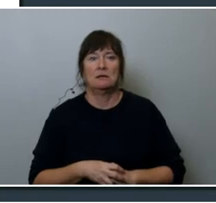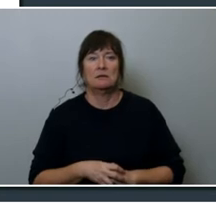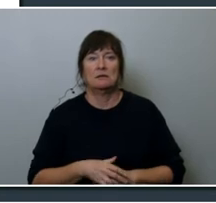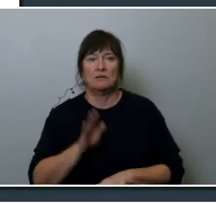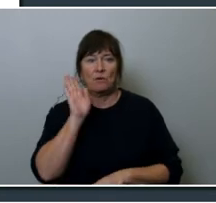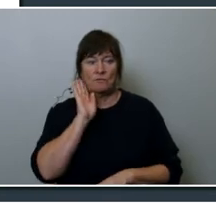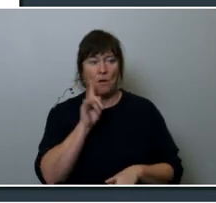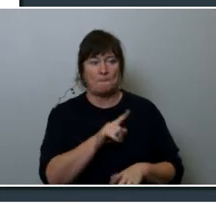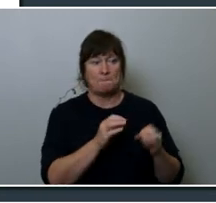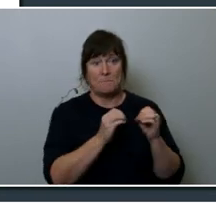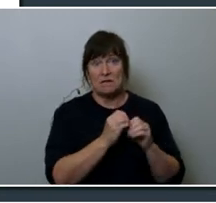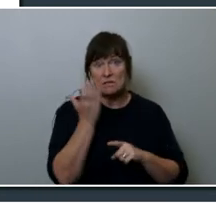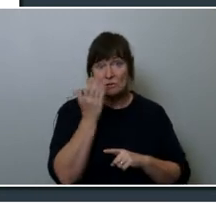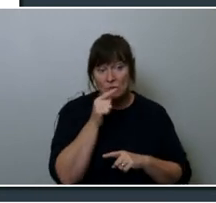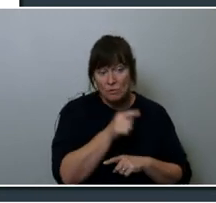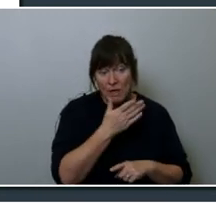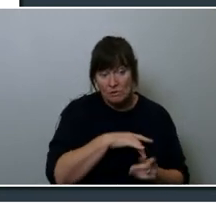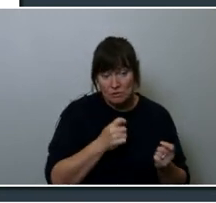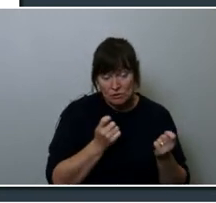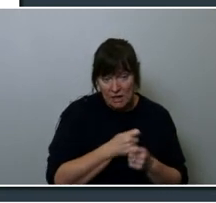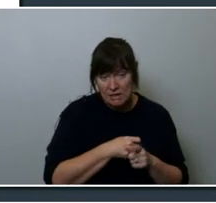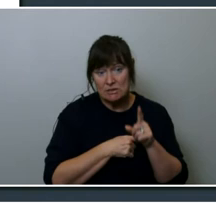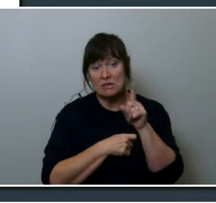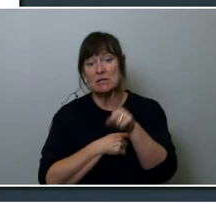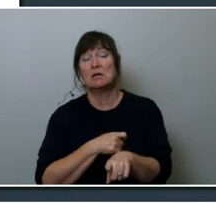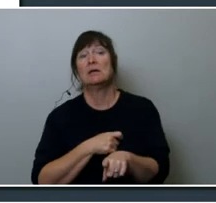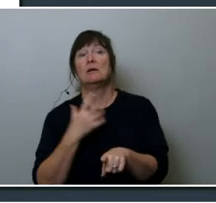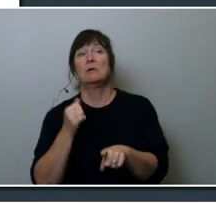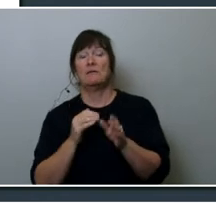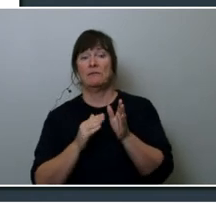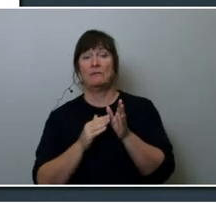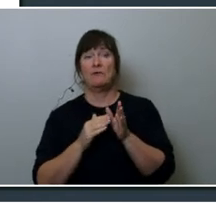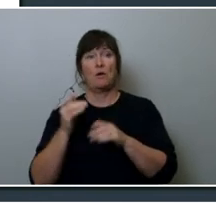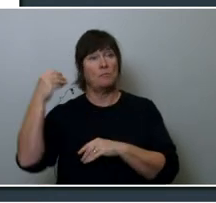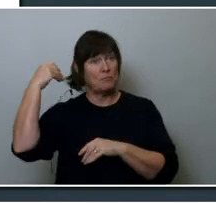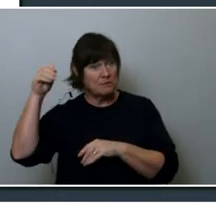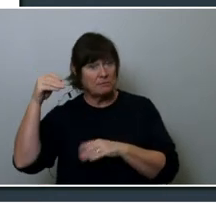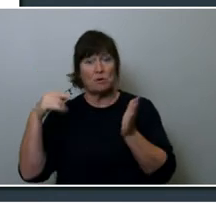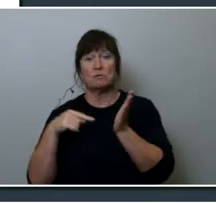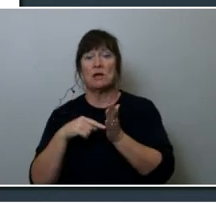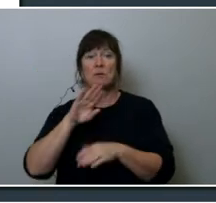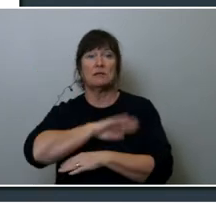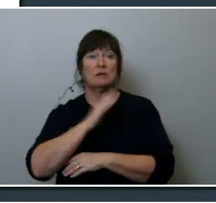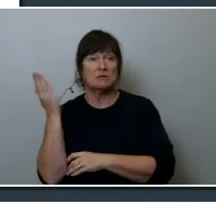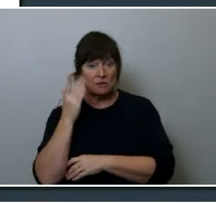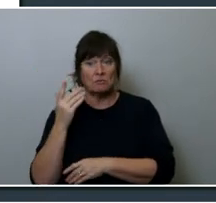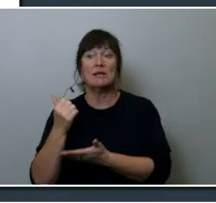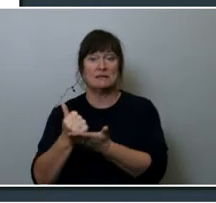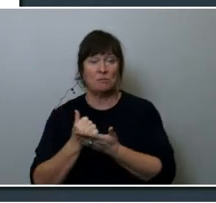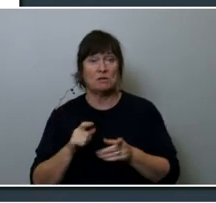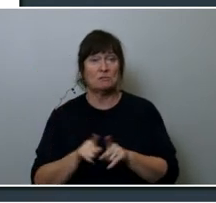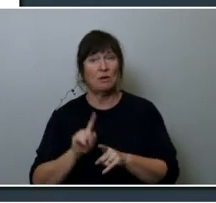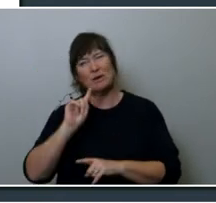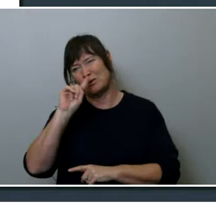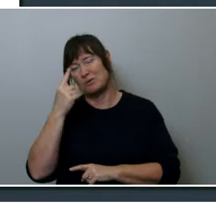So you've heard from Bledisloe, and they want this changed. We've also got Mr. Wilson, of the principal of Taradale Intermediate, who also supported us.